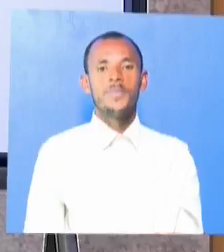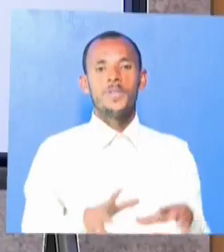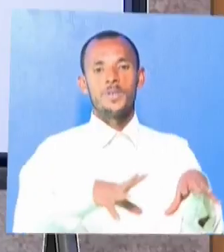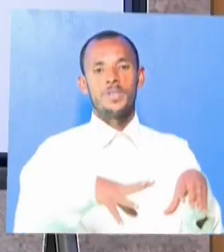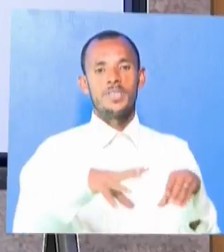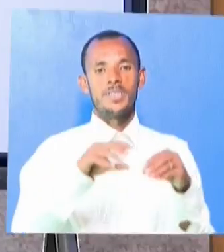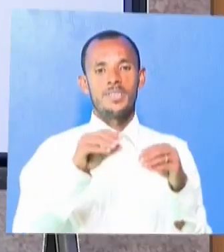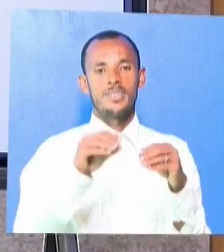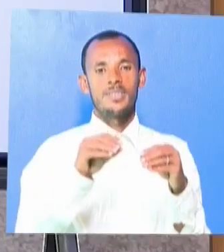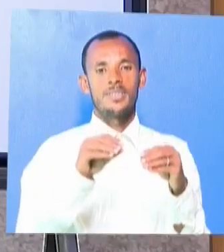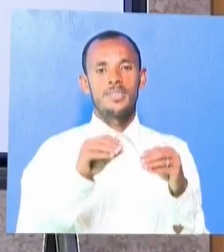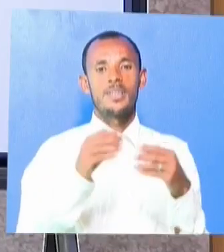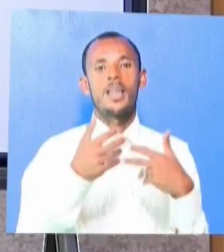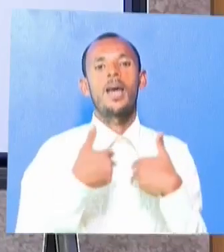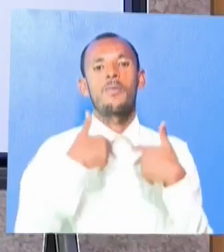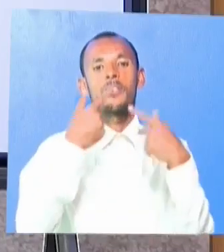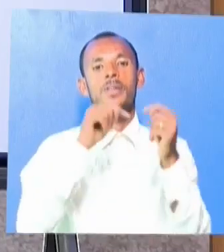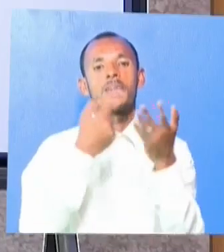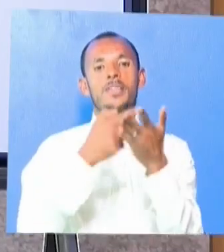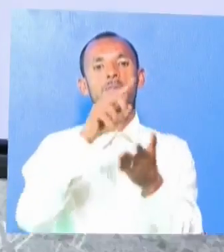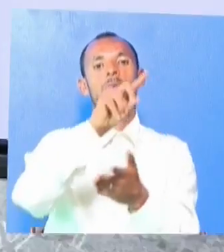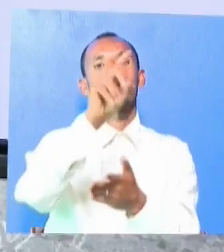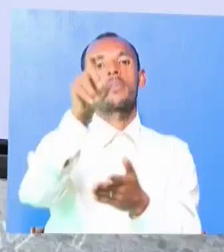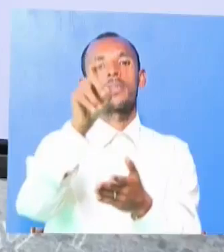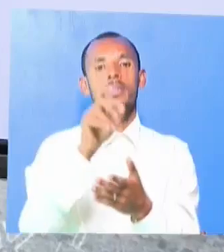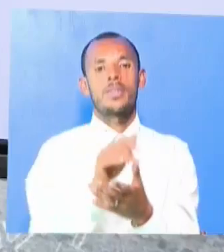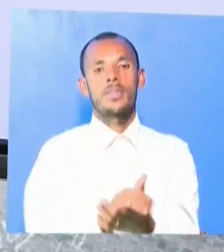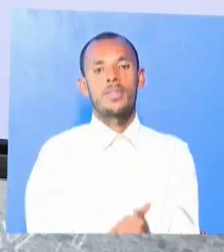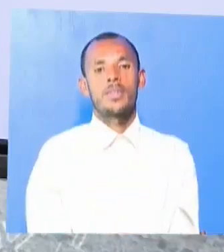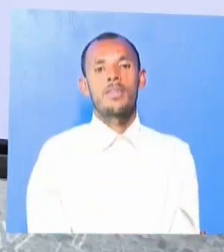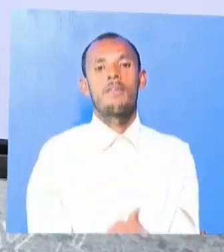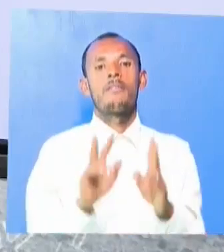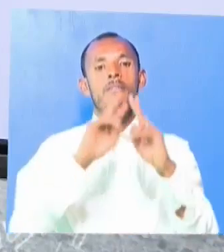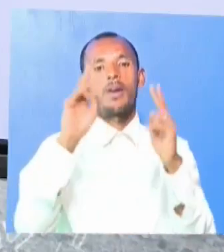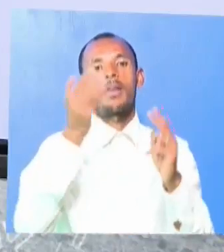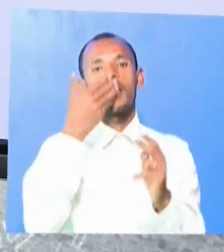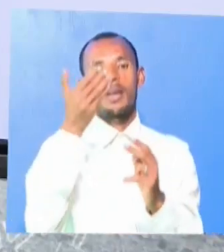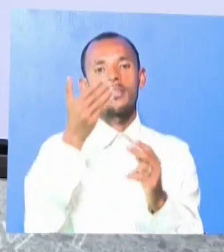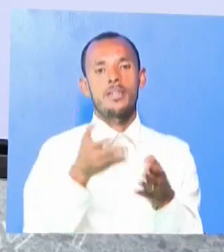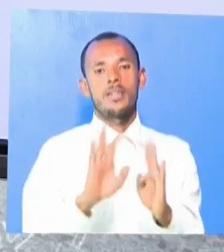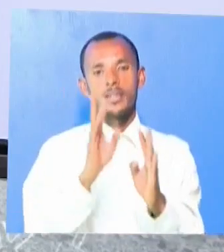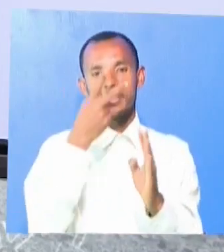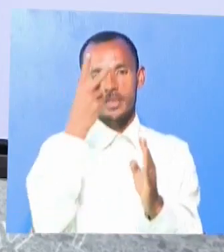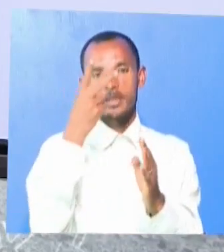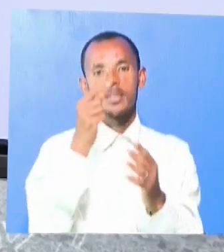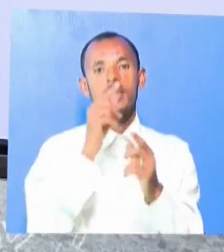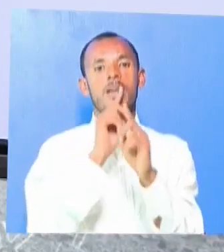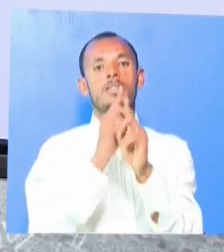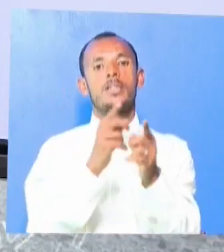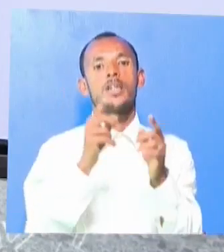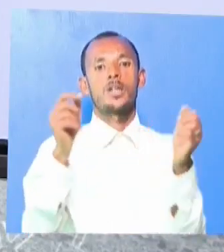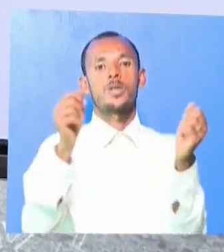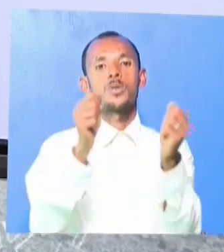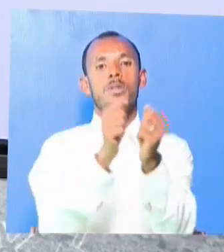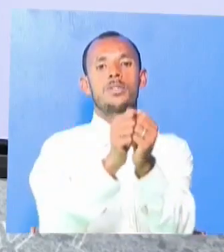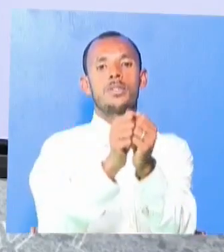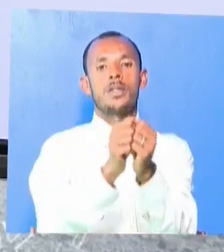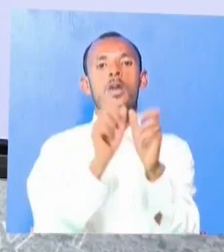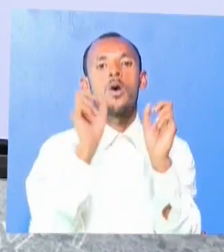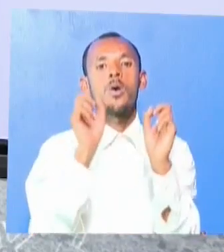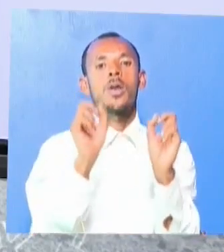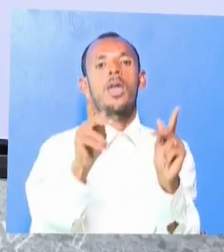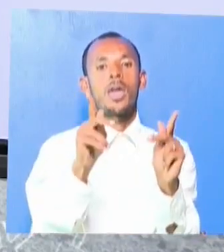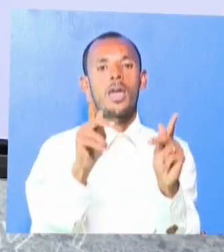Students, have you tried the question? Very nice. Let's see the answer together.